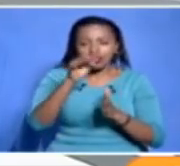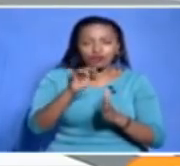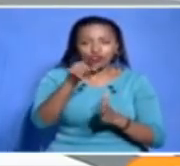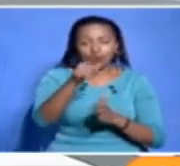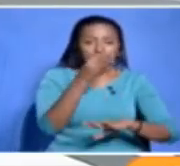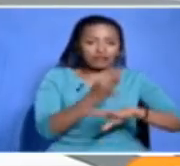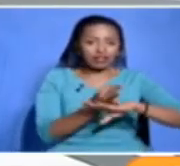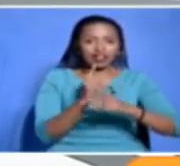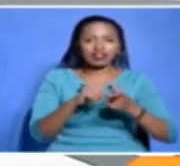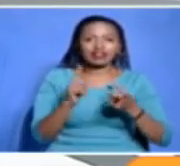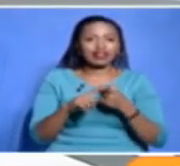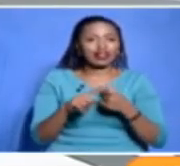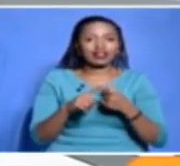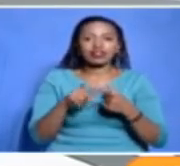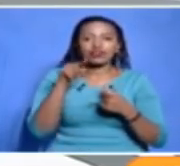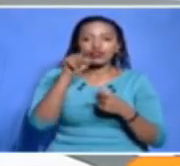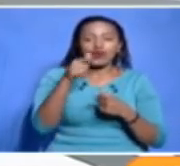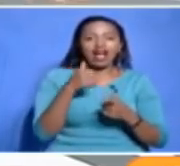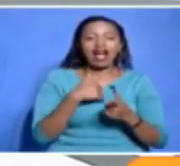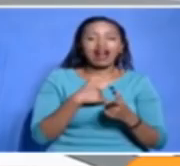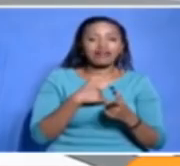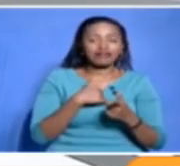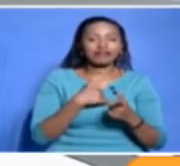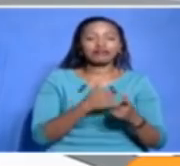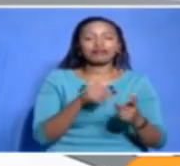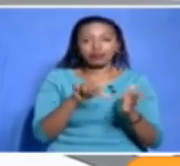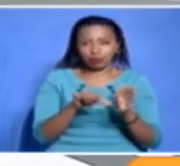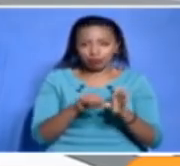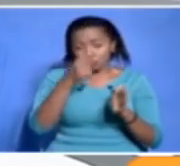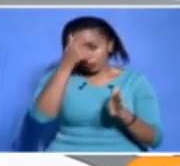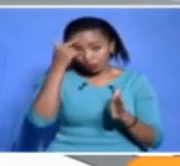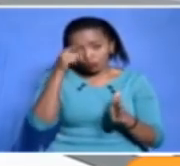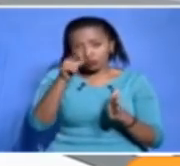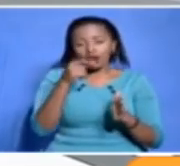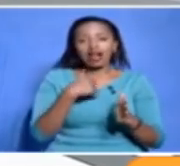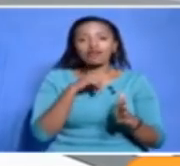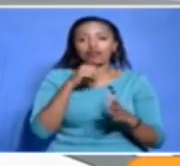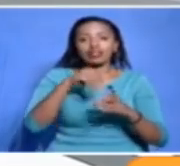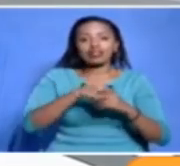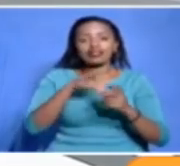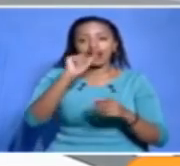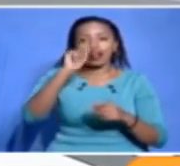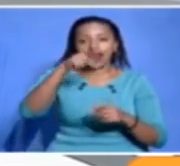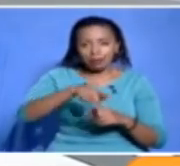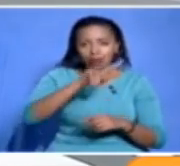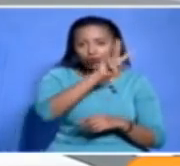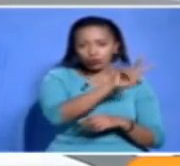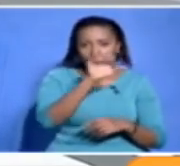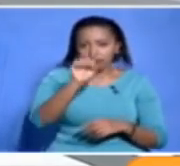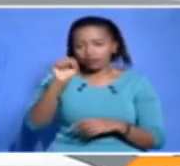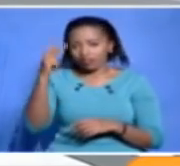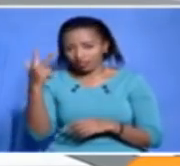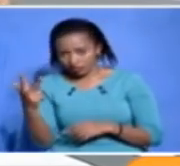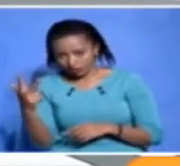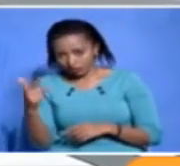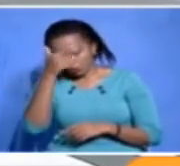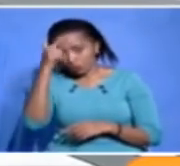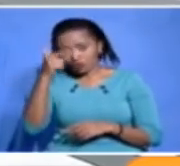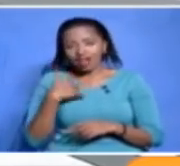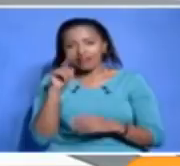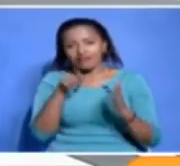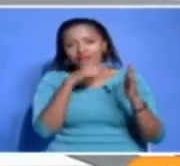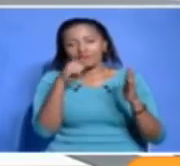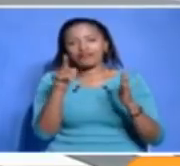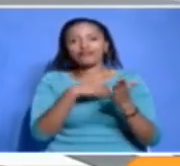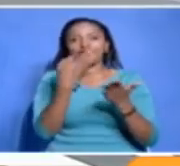because you have fallen foul of cap 253 that states who a doctor is, where they're supposed to operate, and all of these conditions that